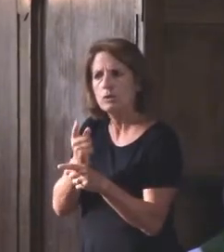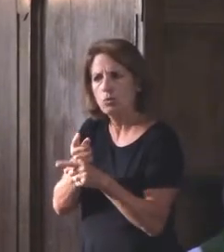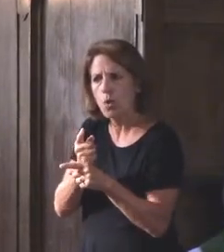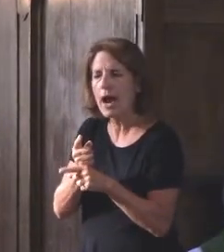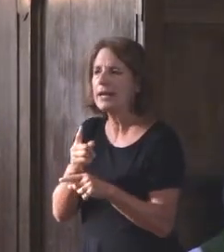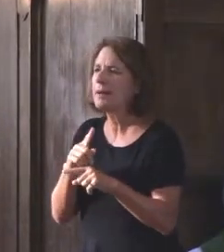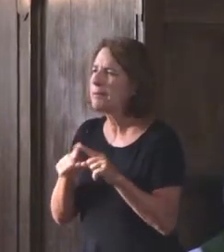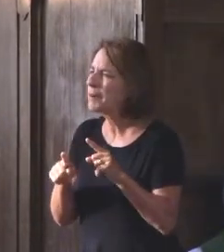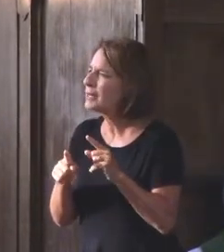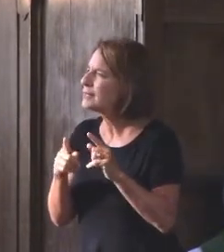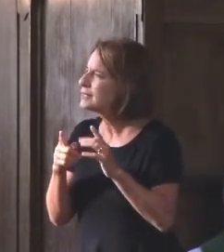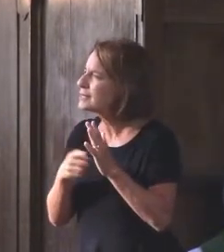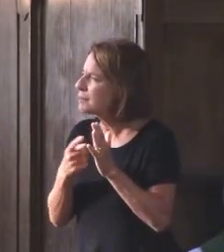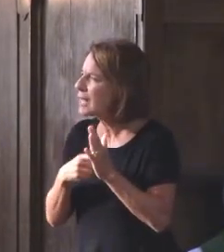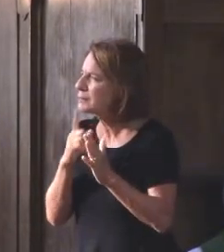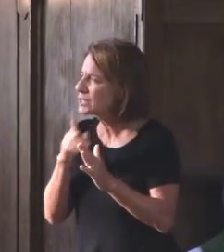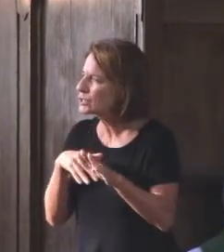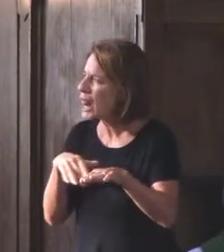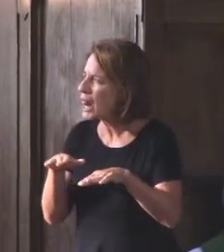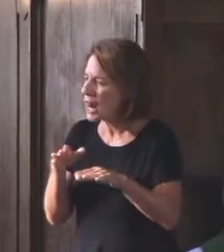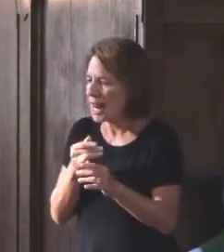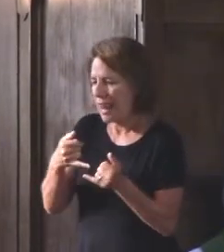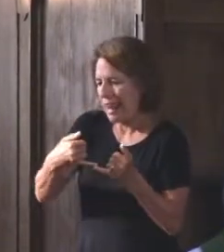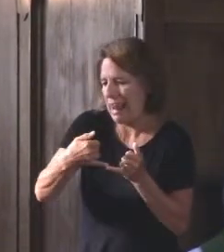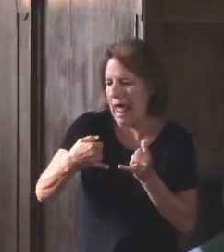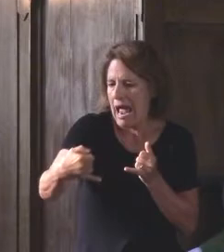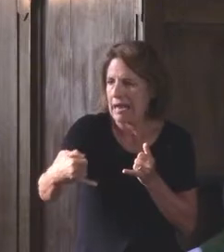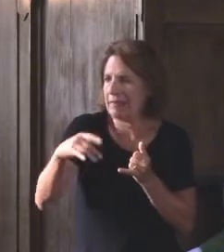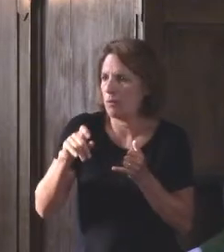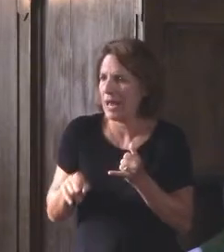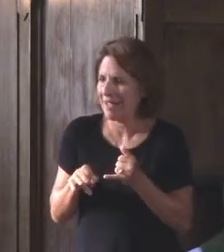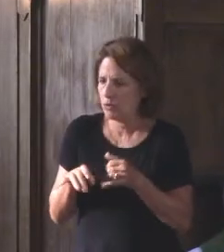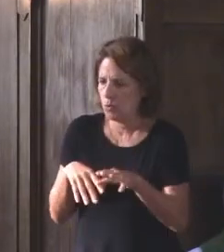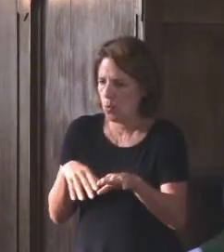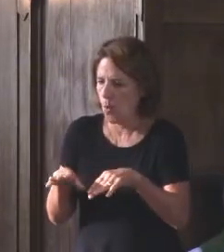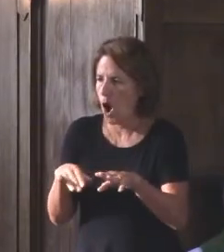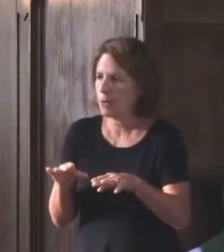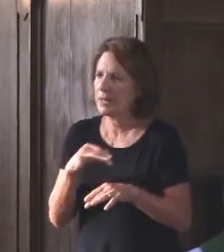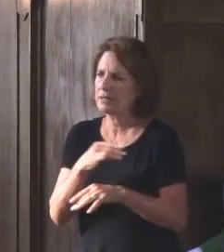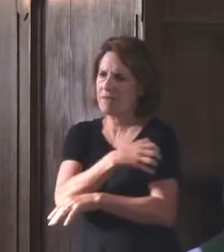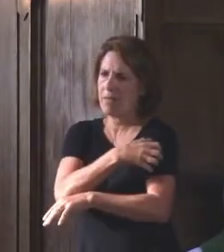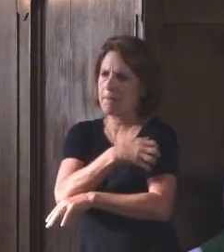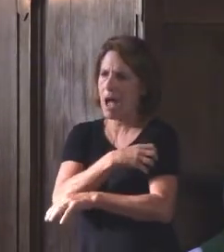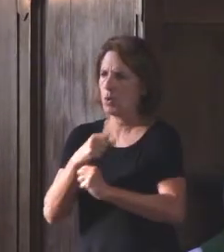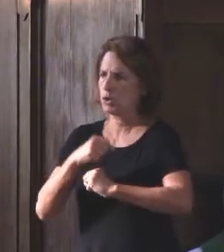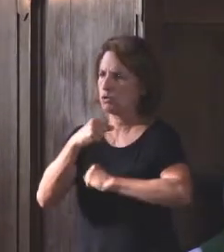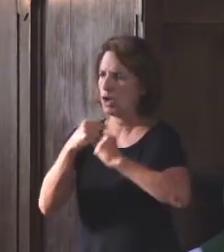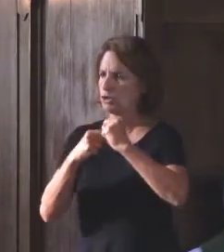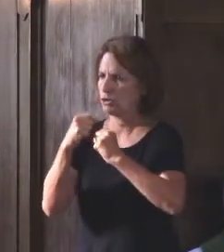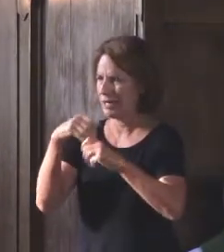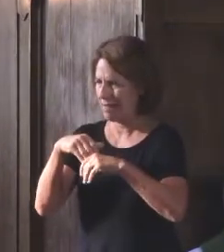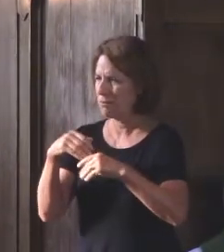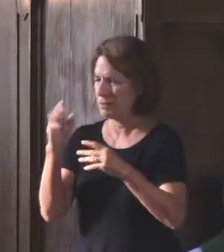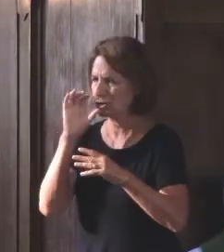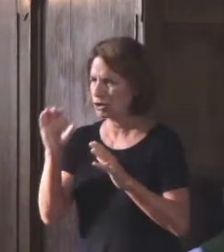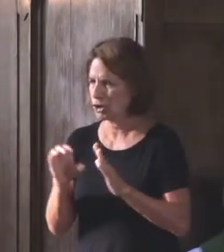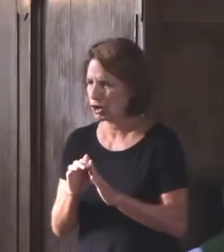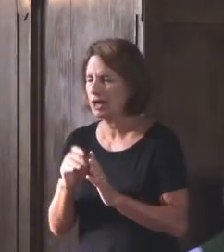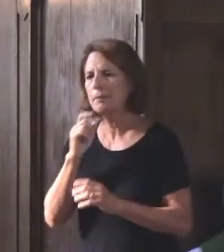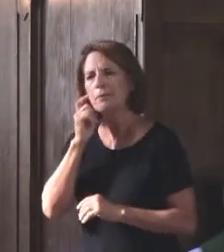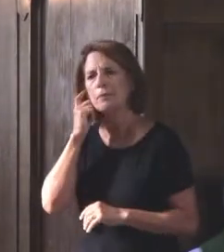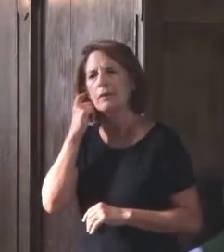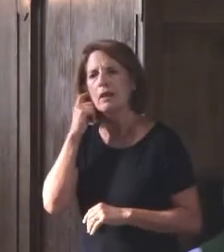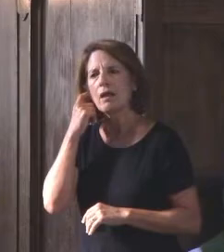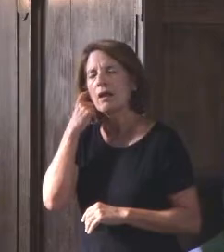kind of line that we have to walk because of a power structure that's in the picture somehow. One